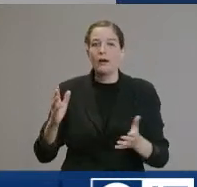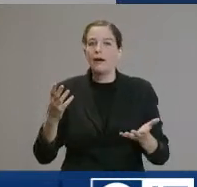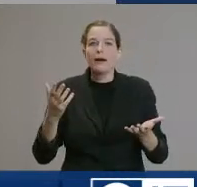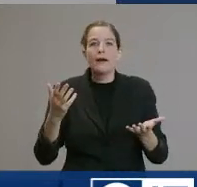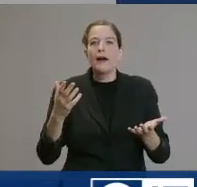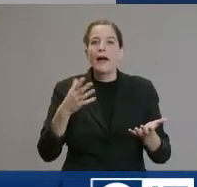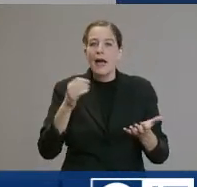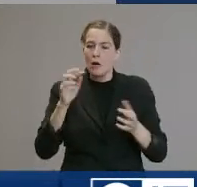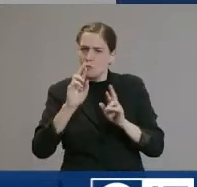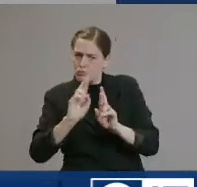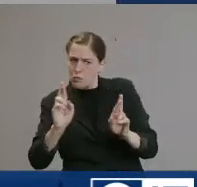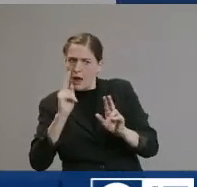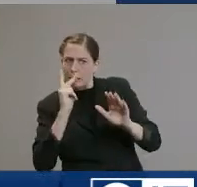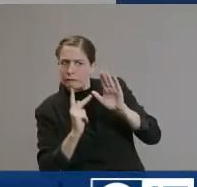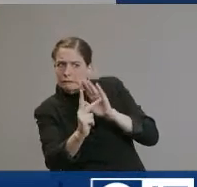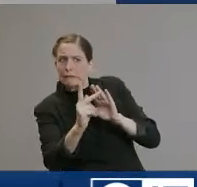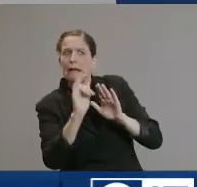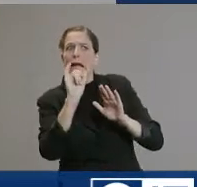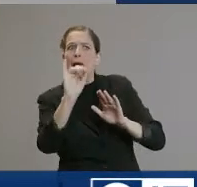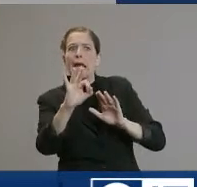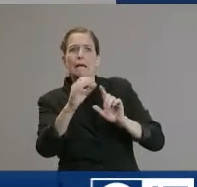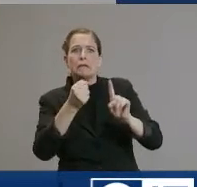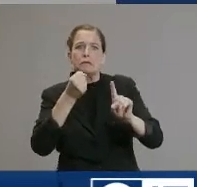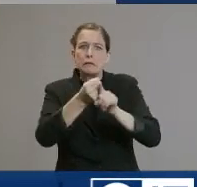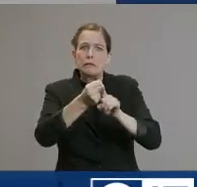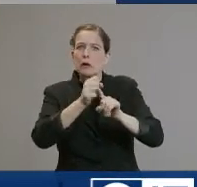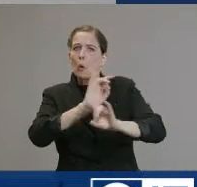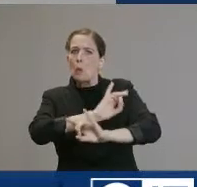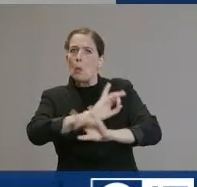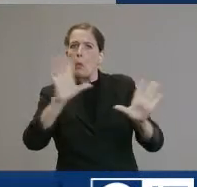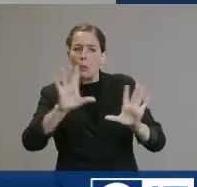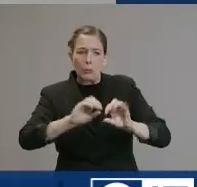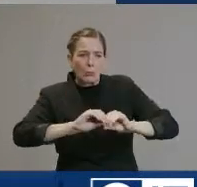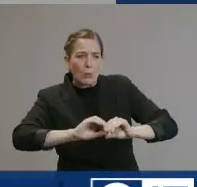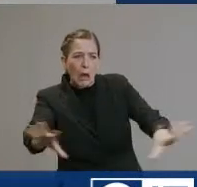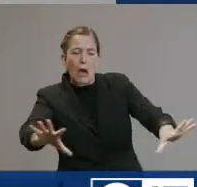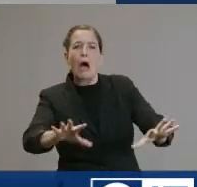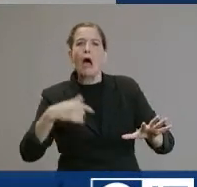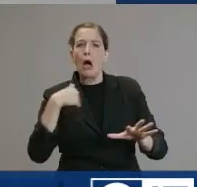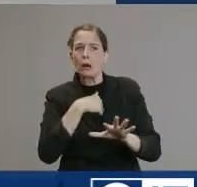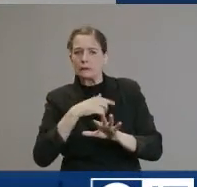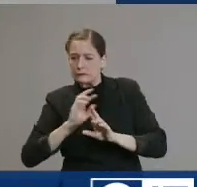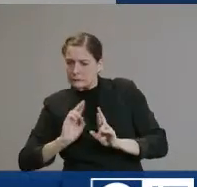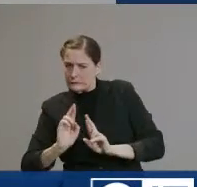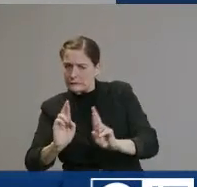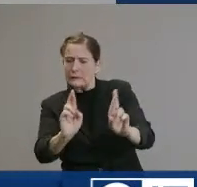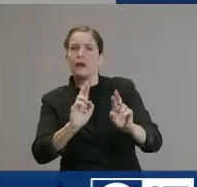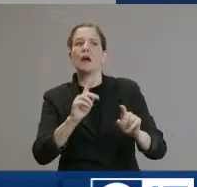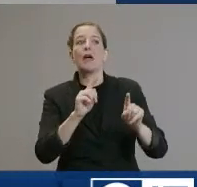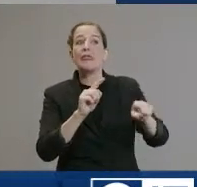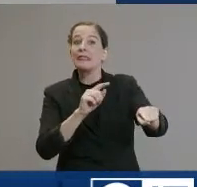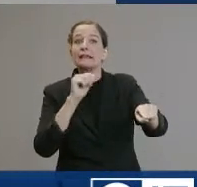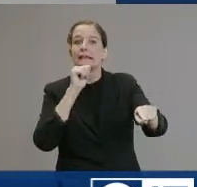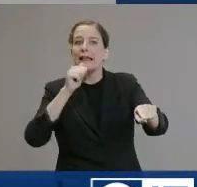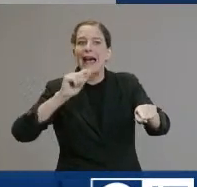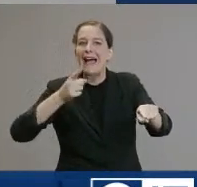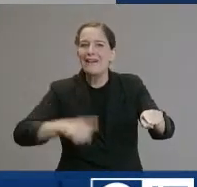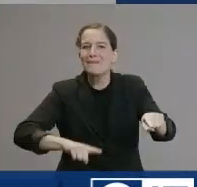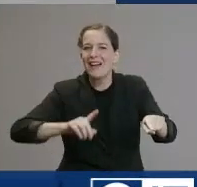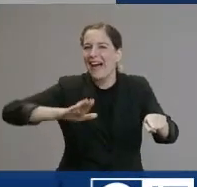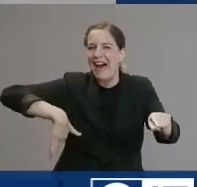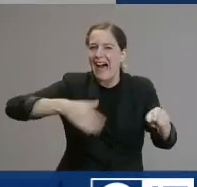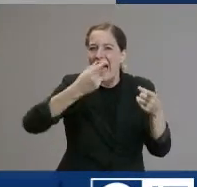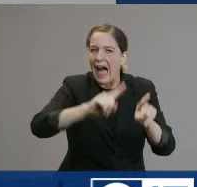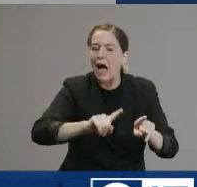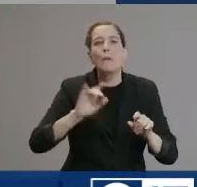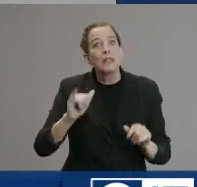is positive news. So we're going to stay focused on this. We want people to make responsible decisions like they have